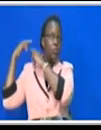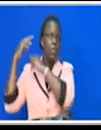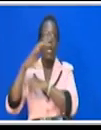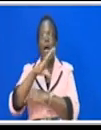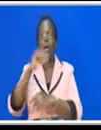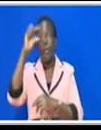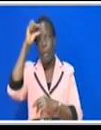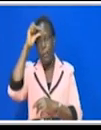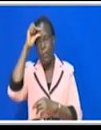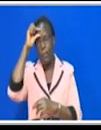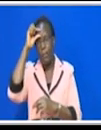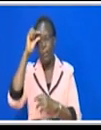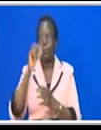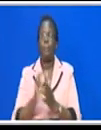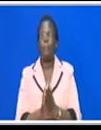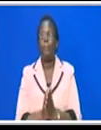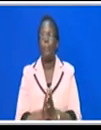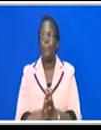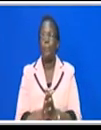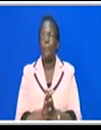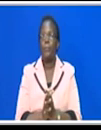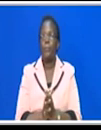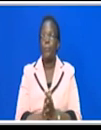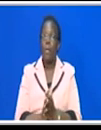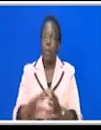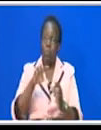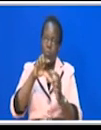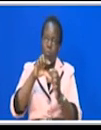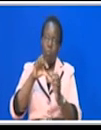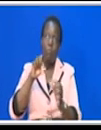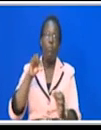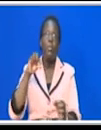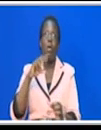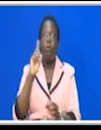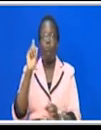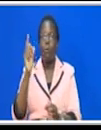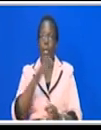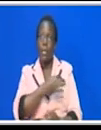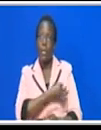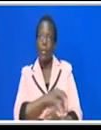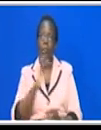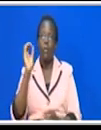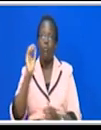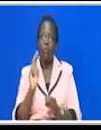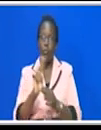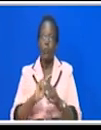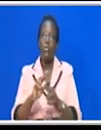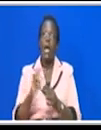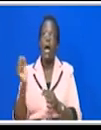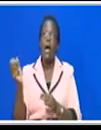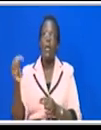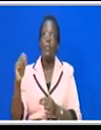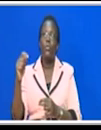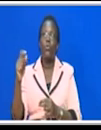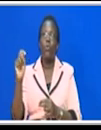Identify one disadvantage of using anthropology as a source of information